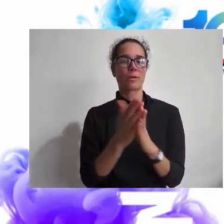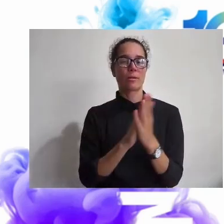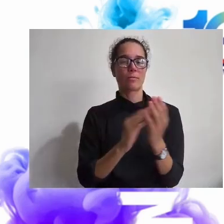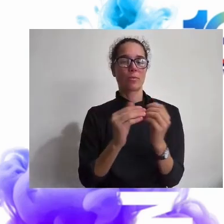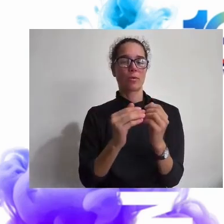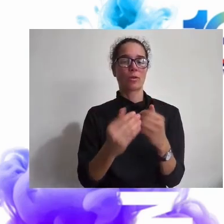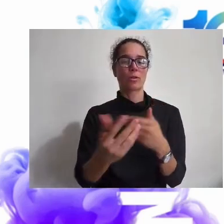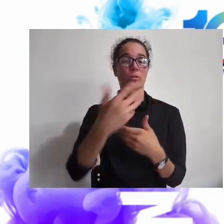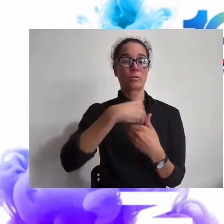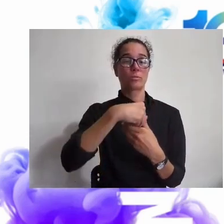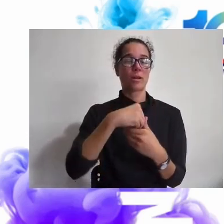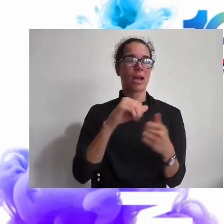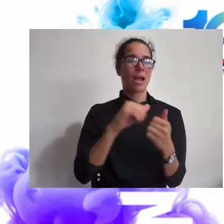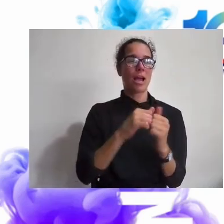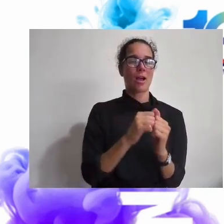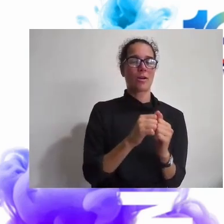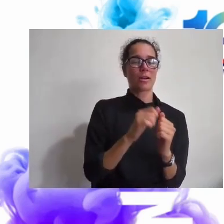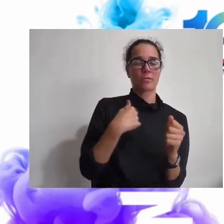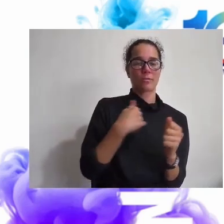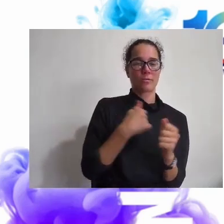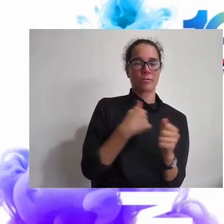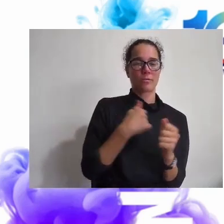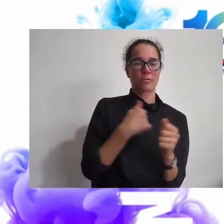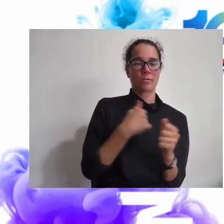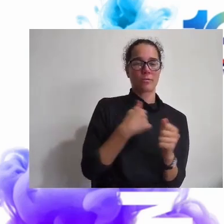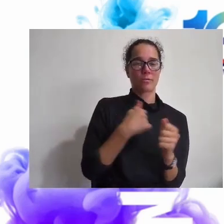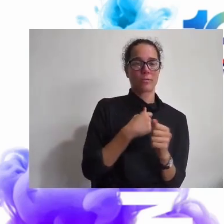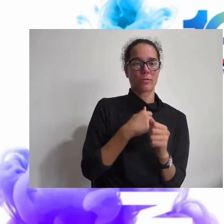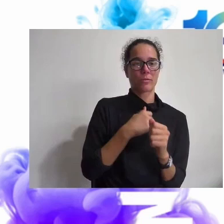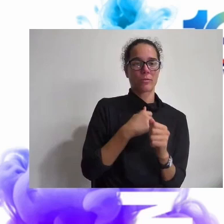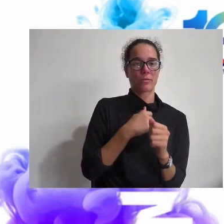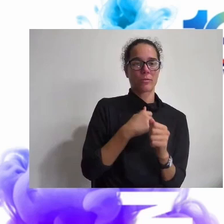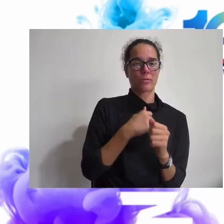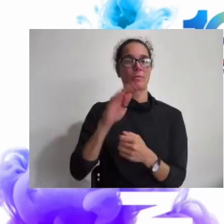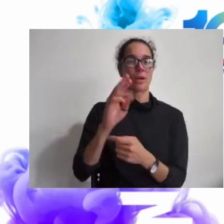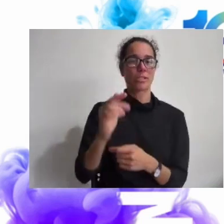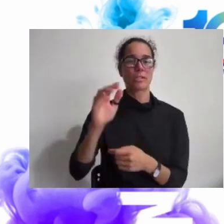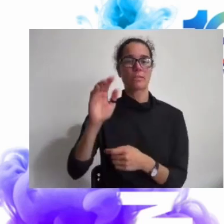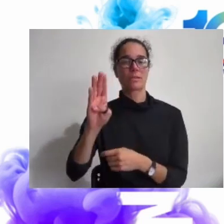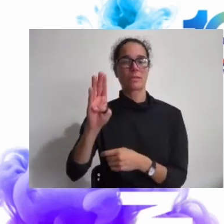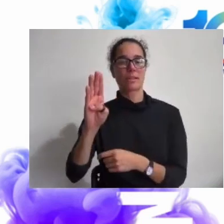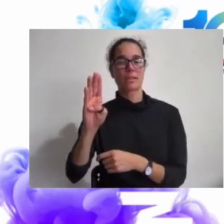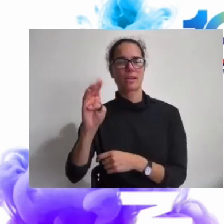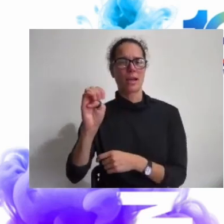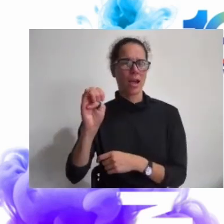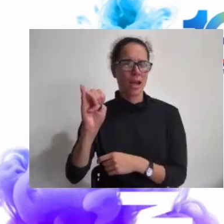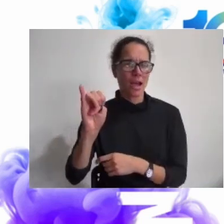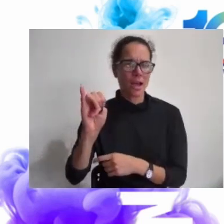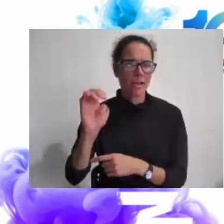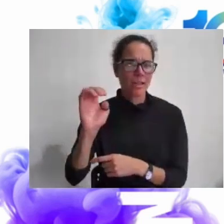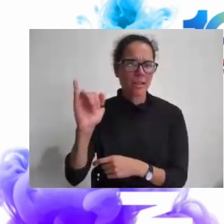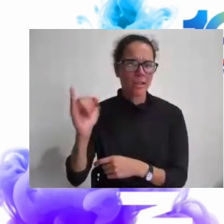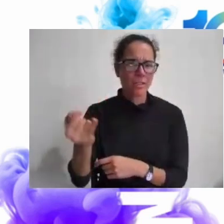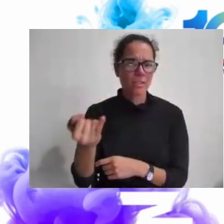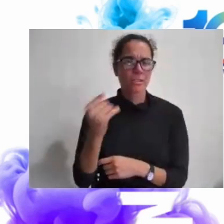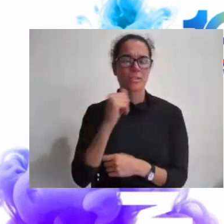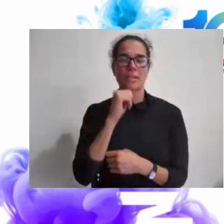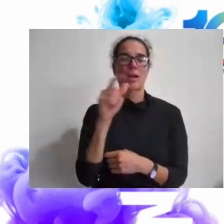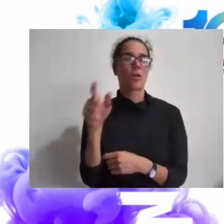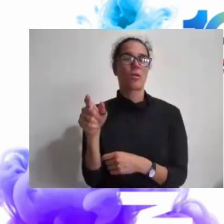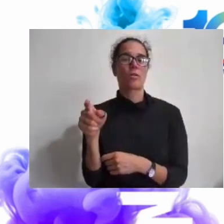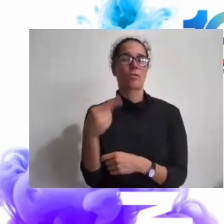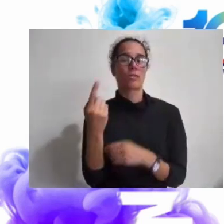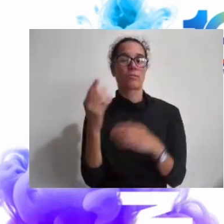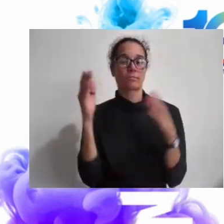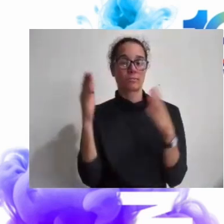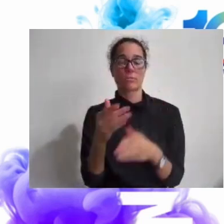our BRGs and ERGs so they're not just focused on one single aspect of diversity?